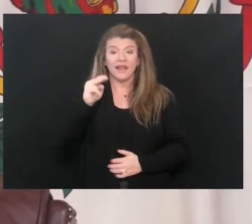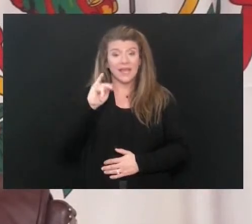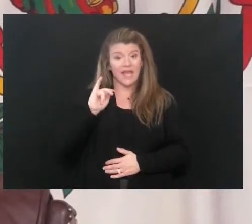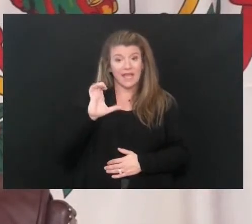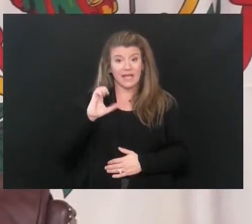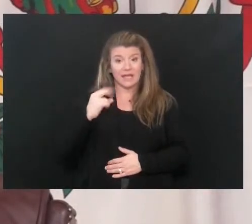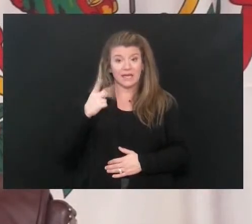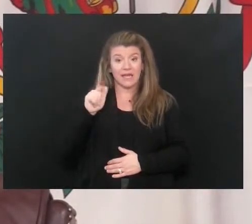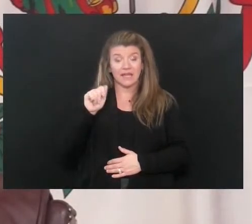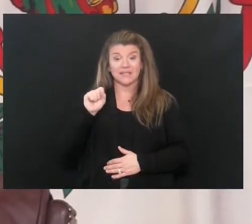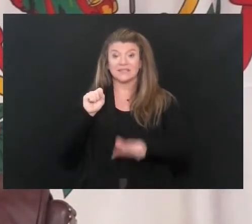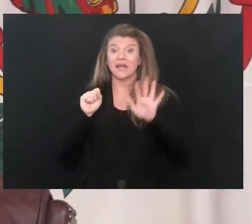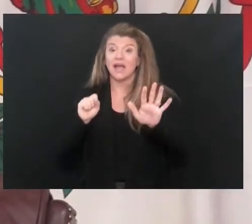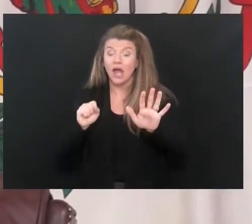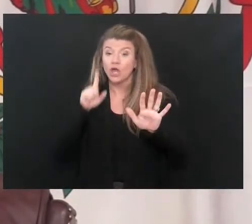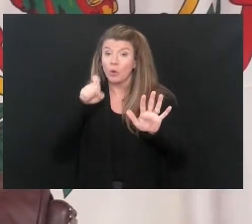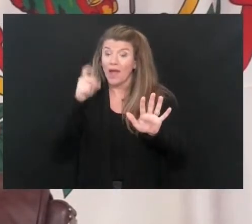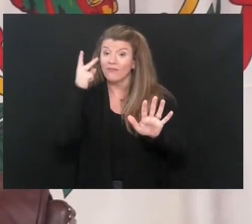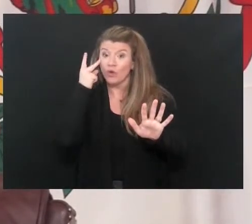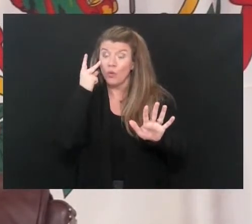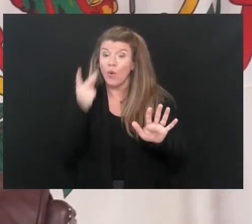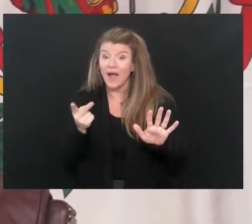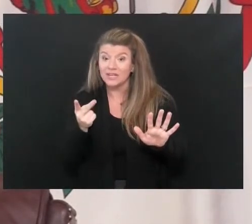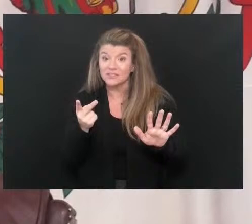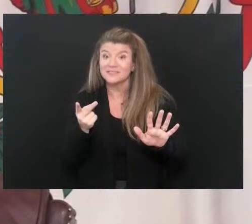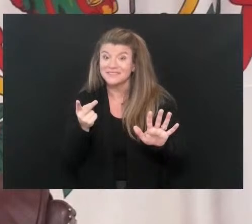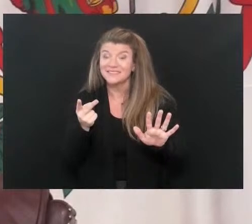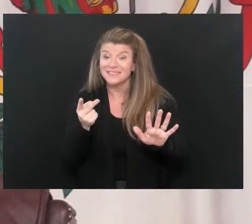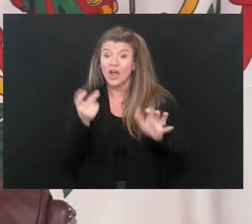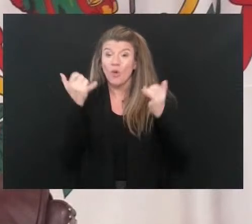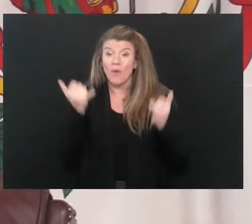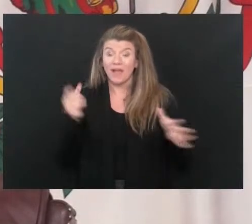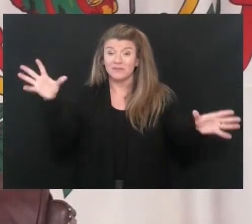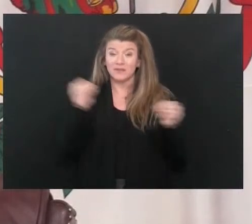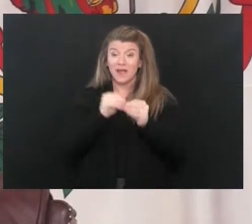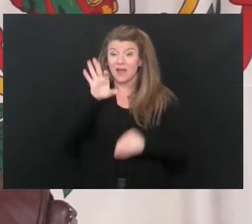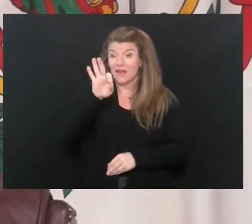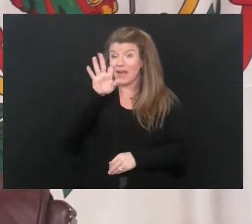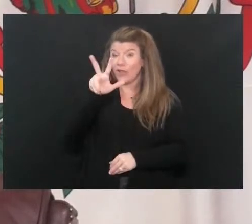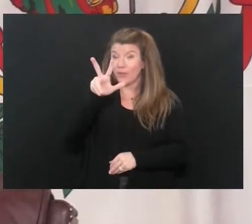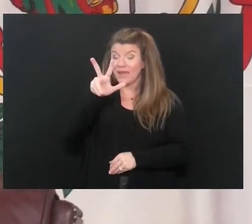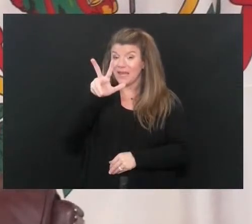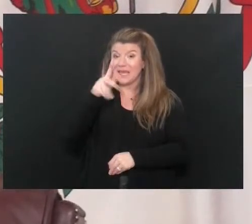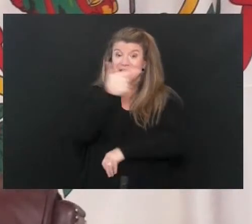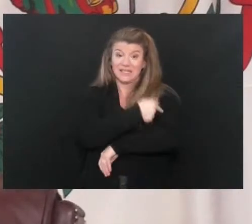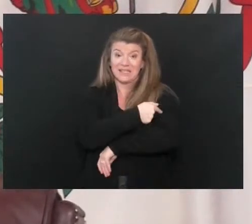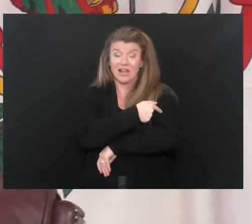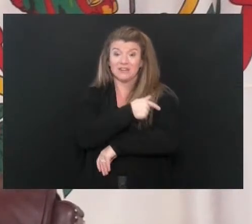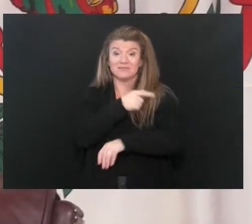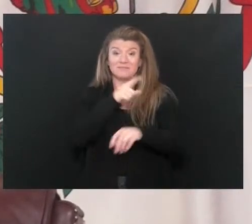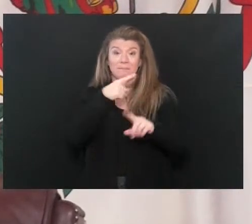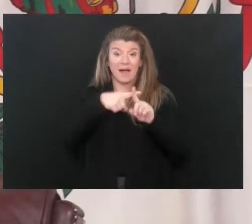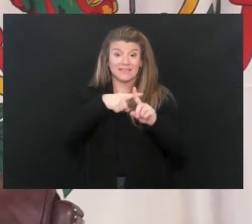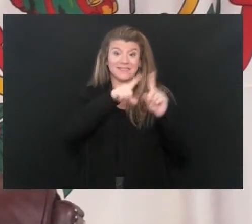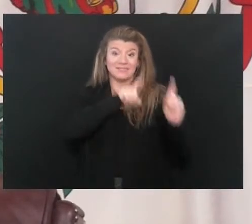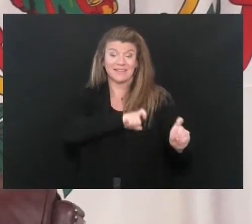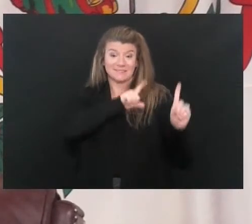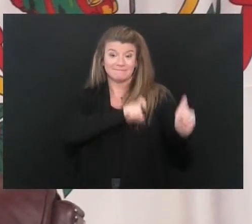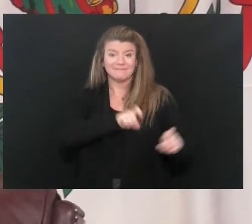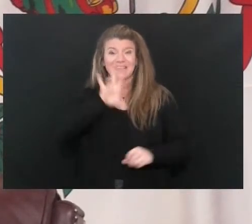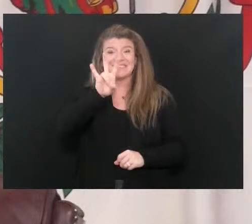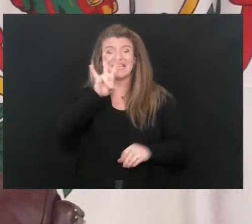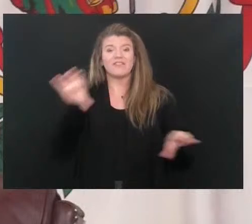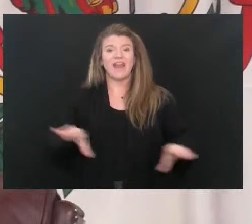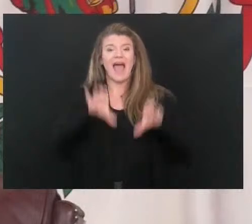watch. You got to watch. We have 93 total cases in our churches now, in 7 active